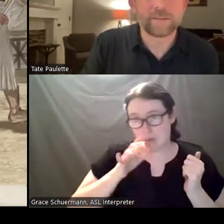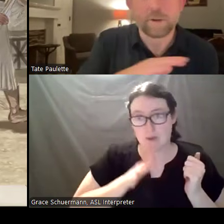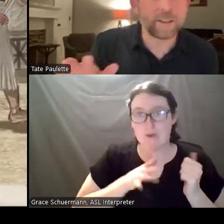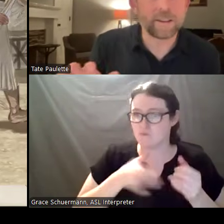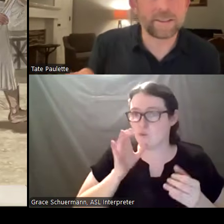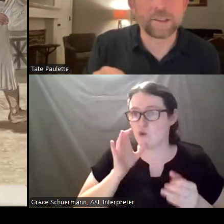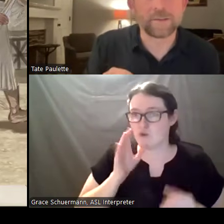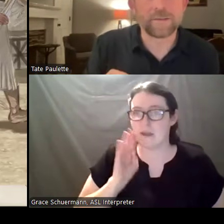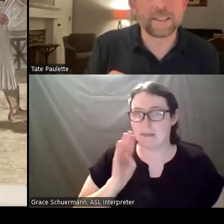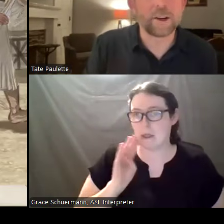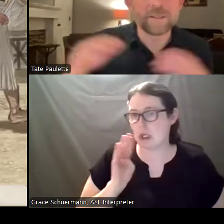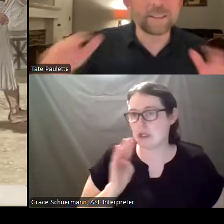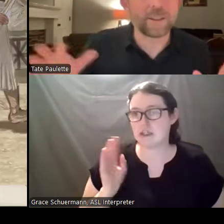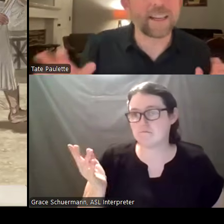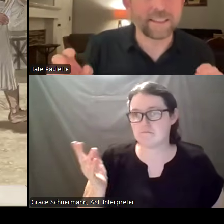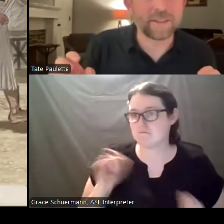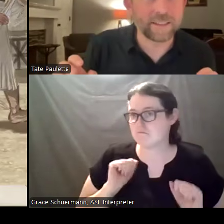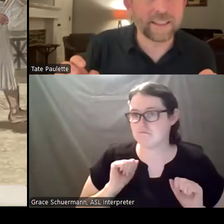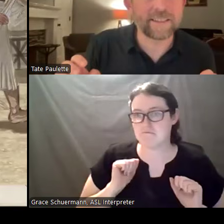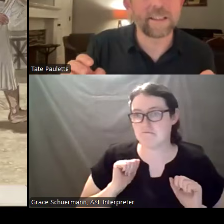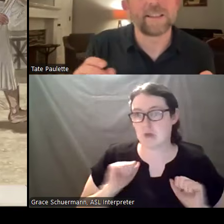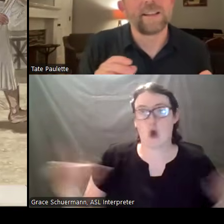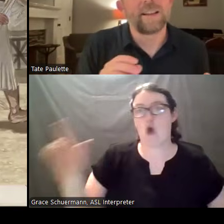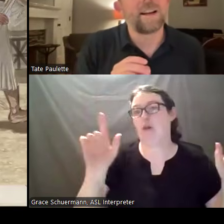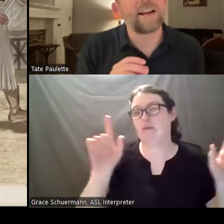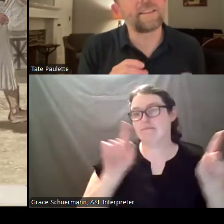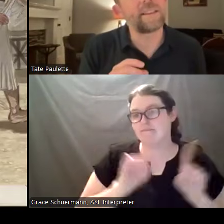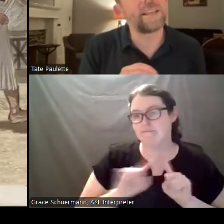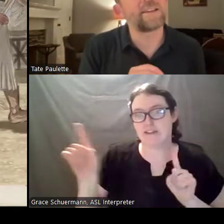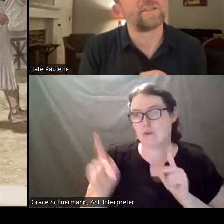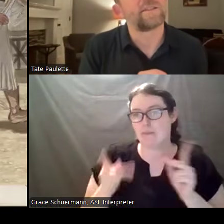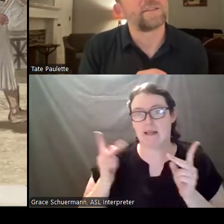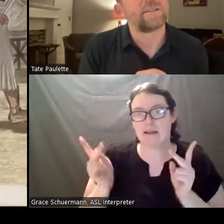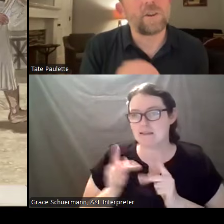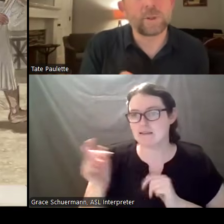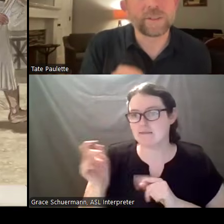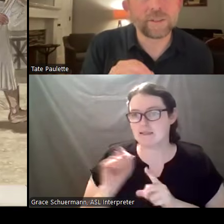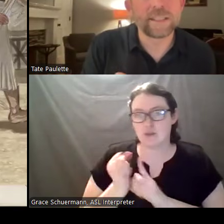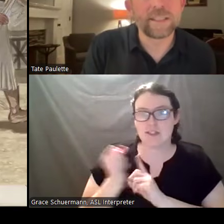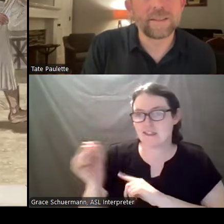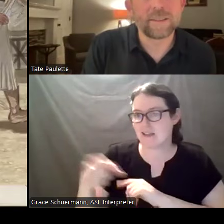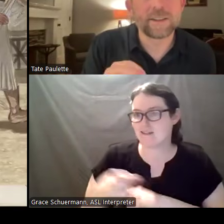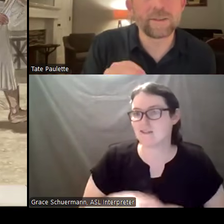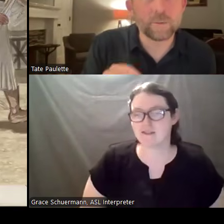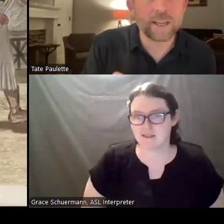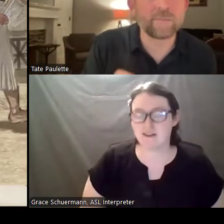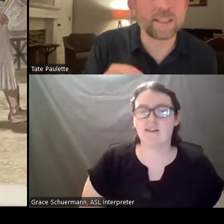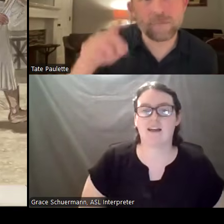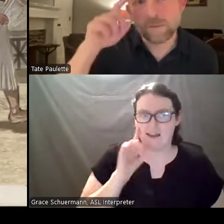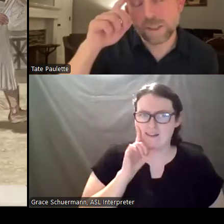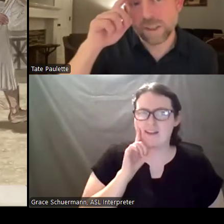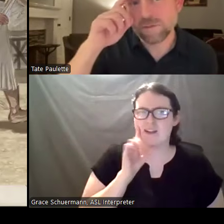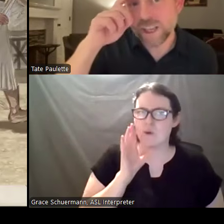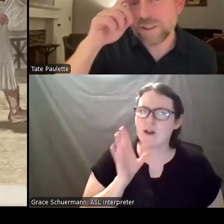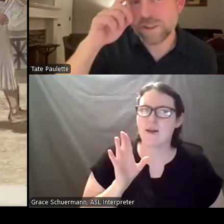beer, in all different kinds of contexts. I think almost certainly there would have